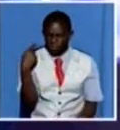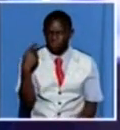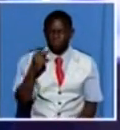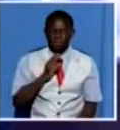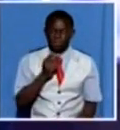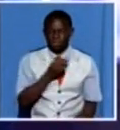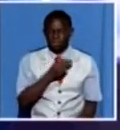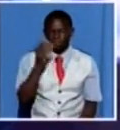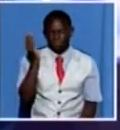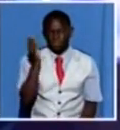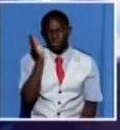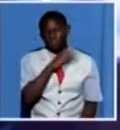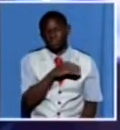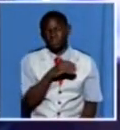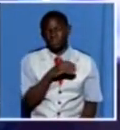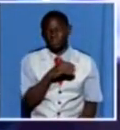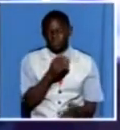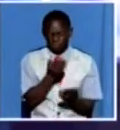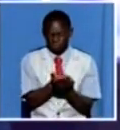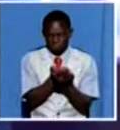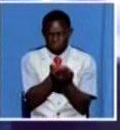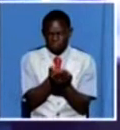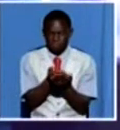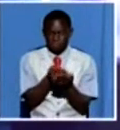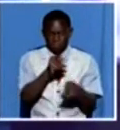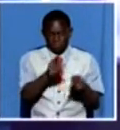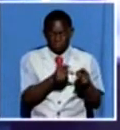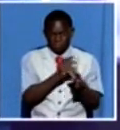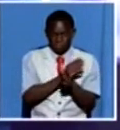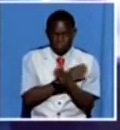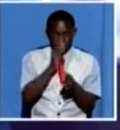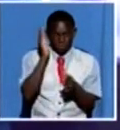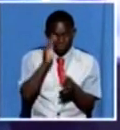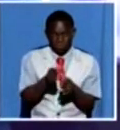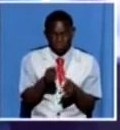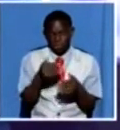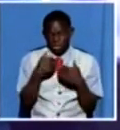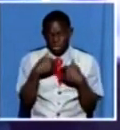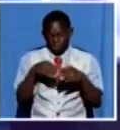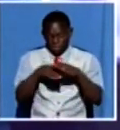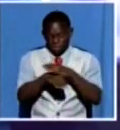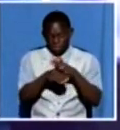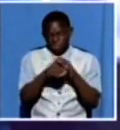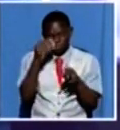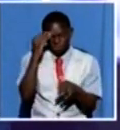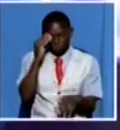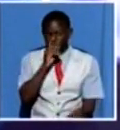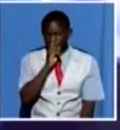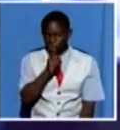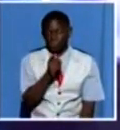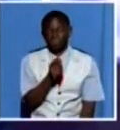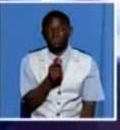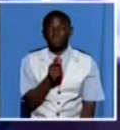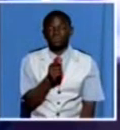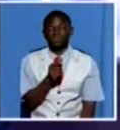Zambia now all have access to the facts. Whom are they going to lose in confidence in? Are those people